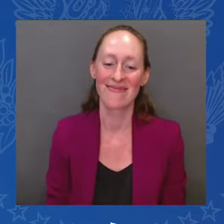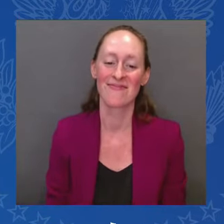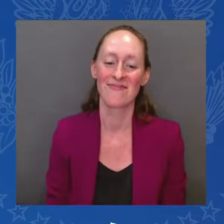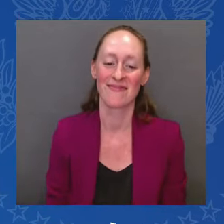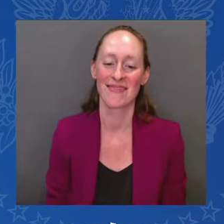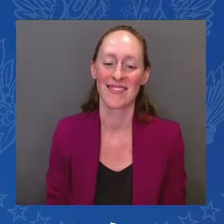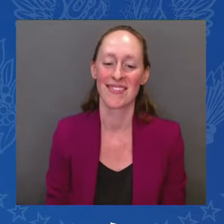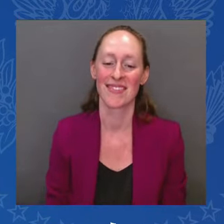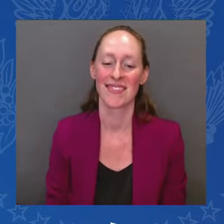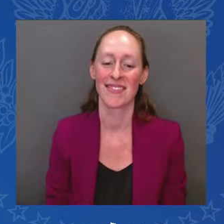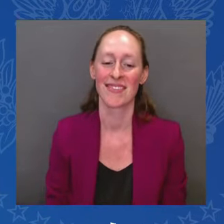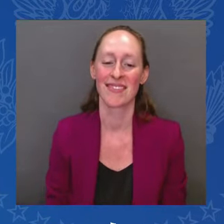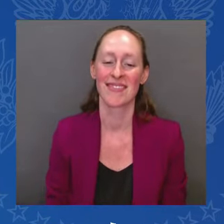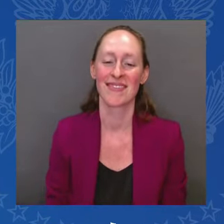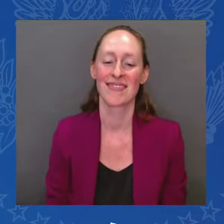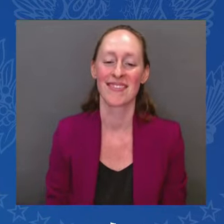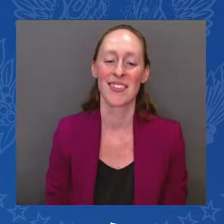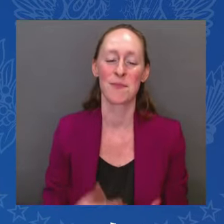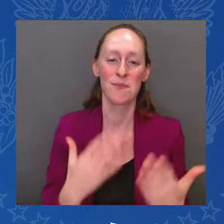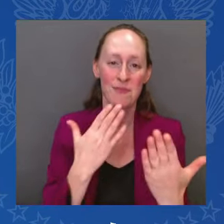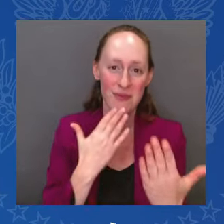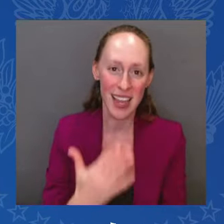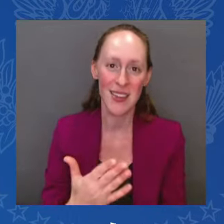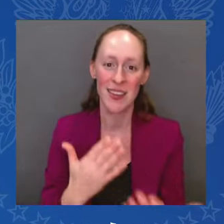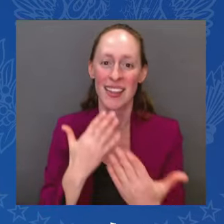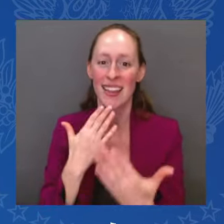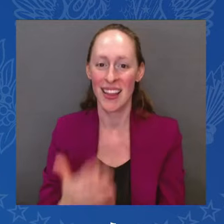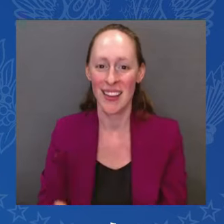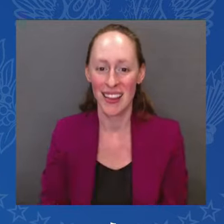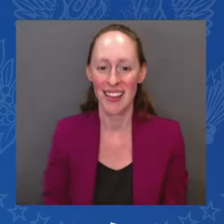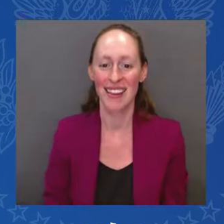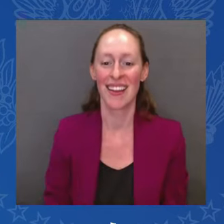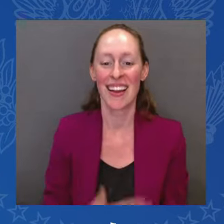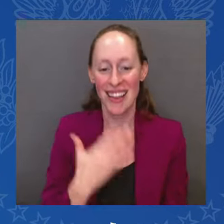Thank you. Thank you, thank you, thank you.